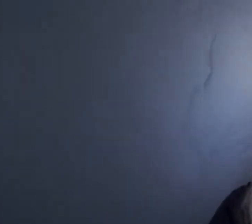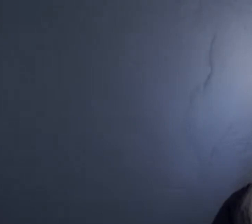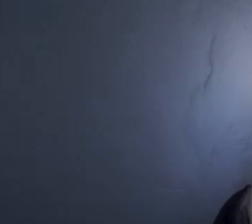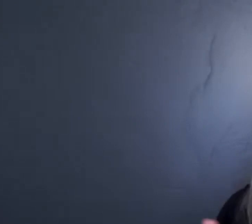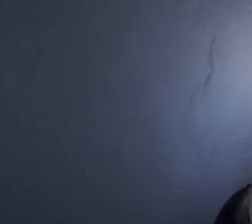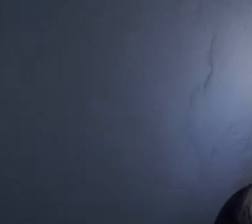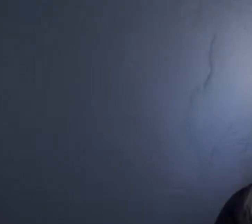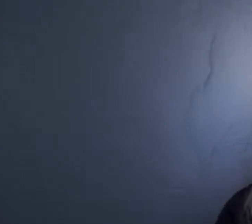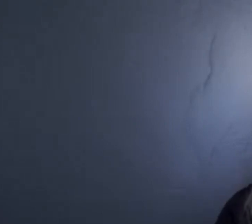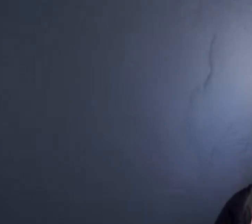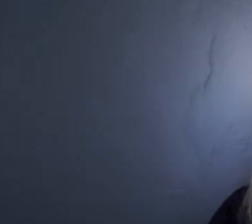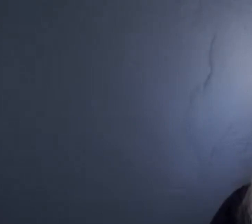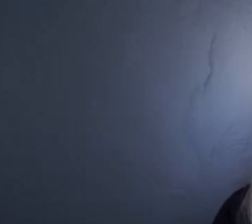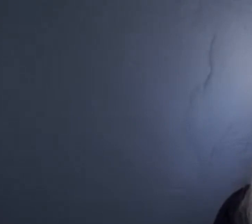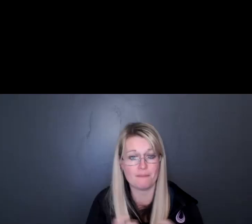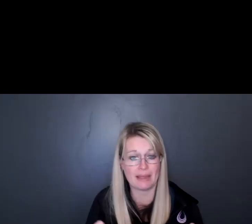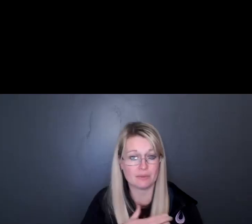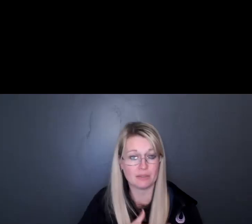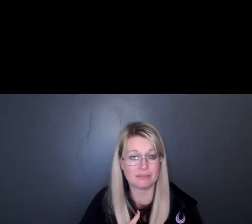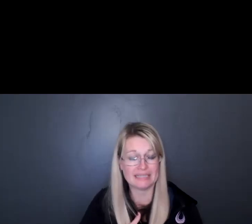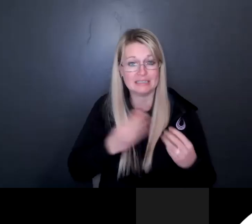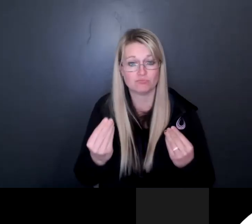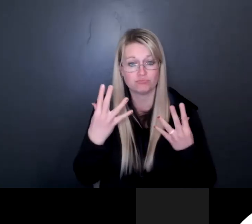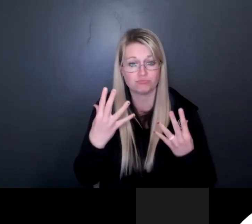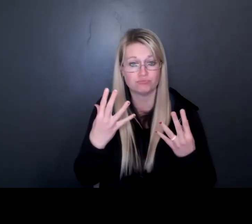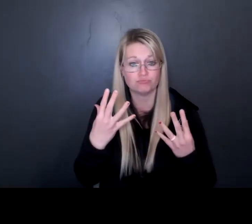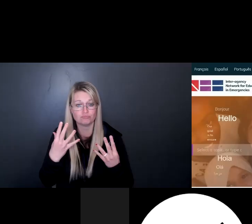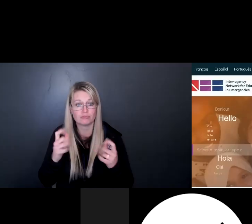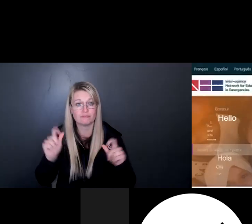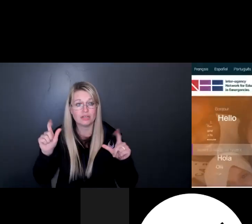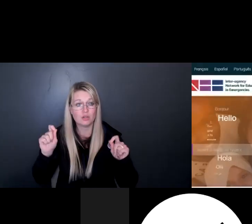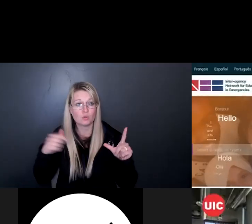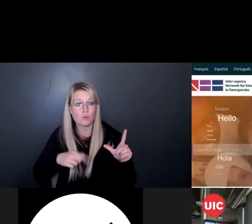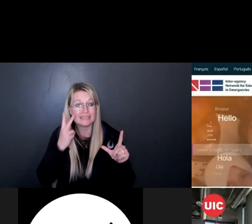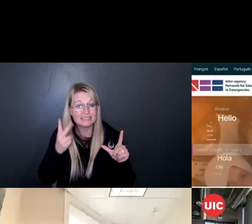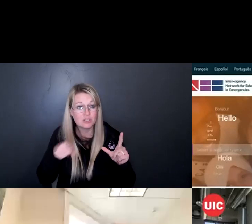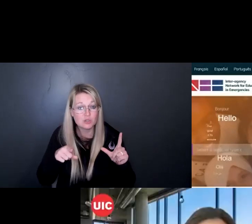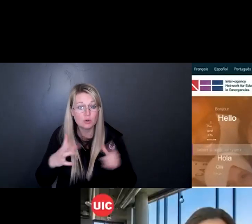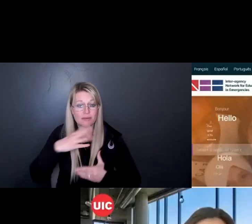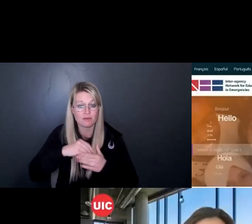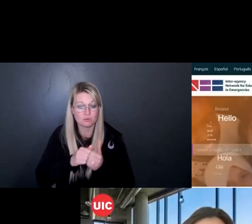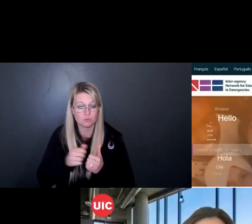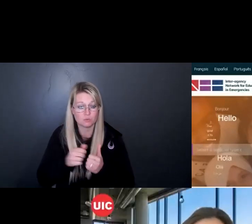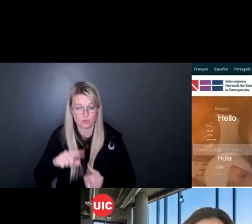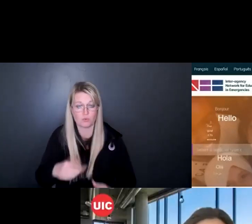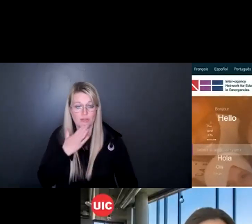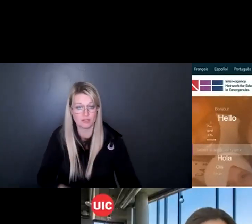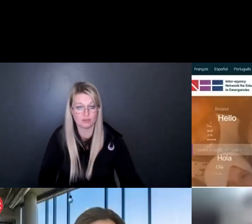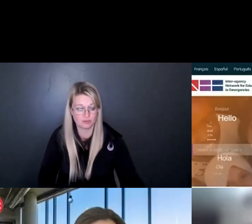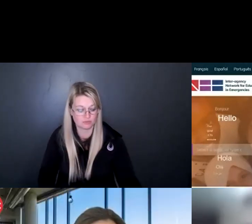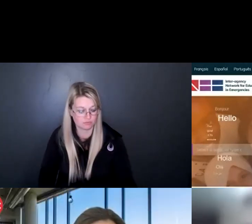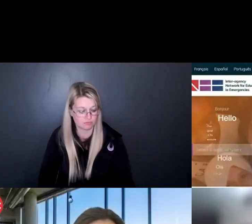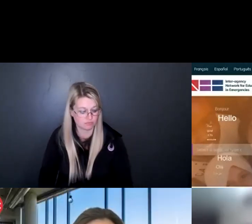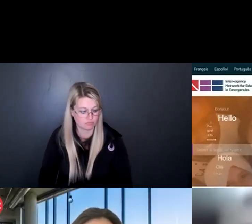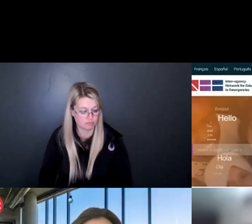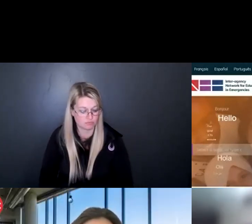and if all the panelists could please turn on your videos so we could see you and engage with you. Thank you.